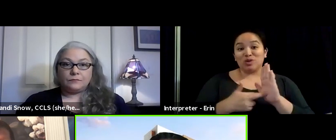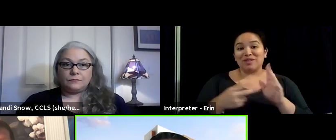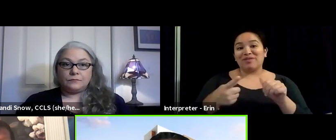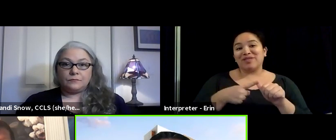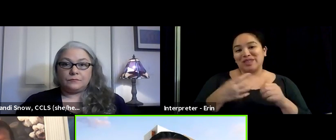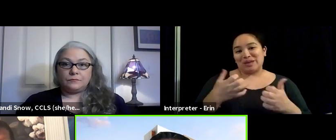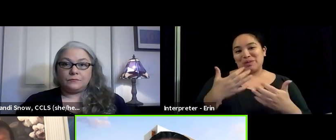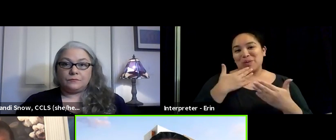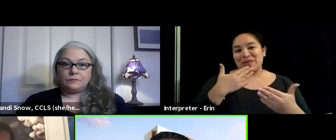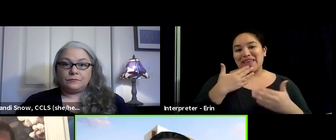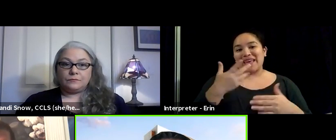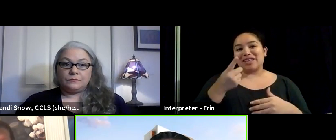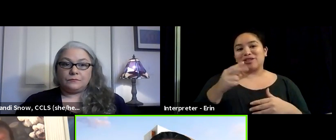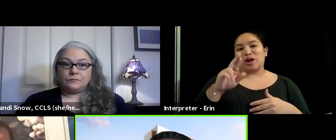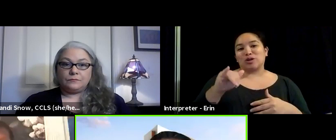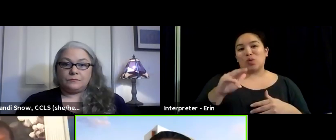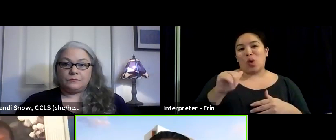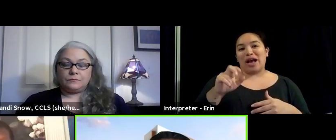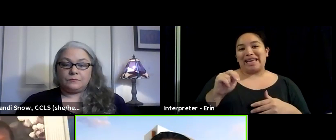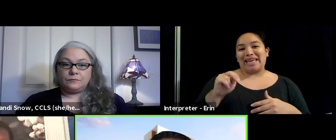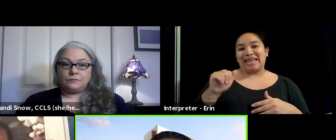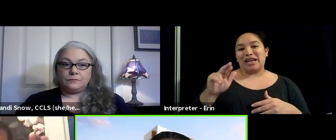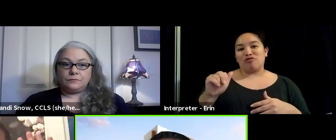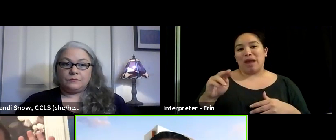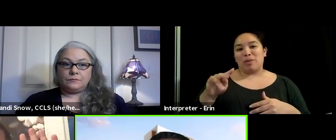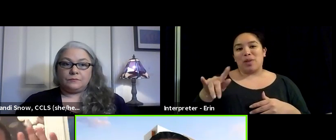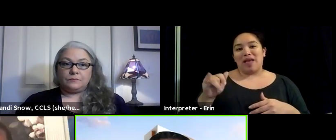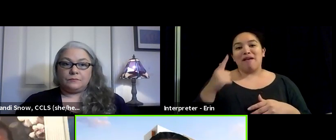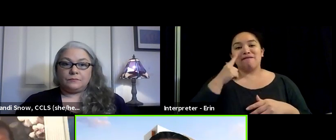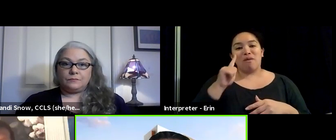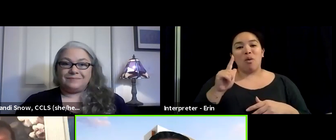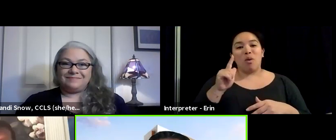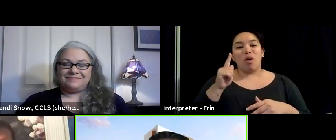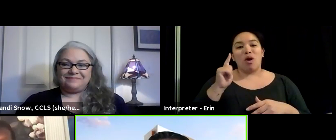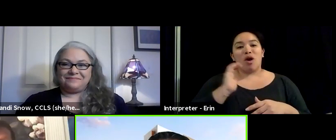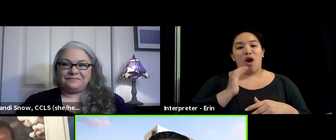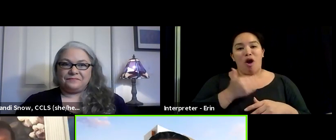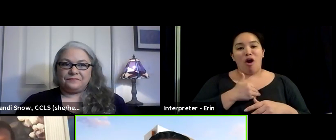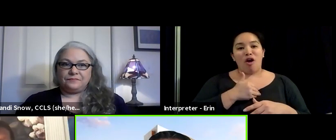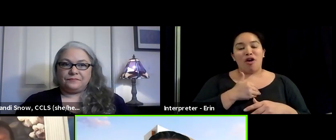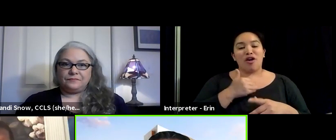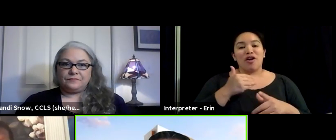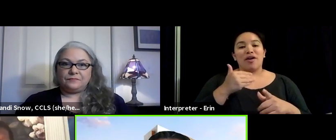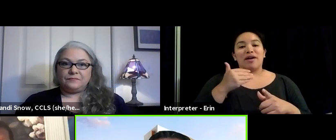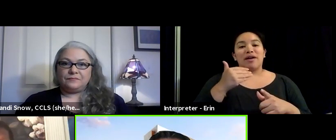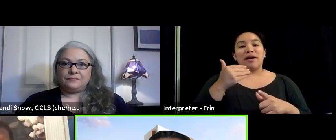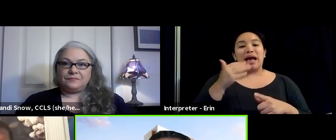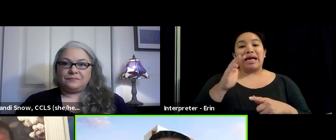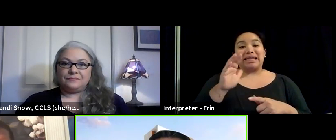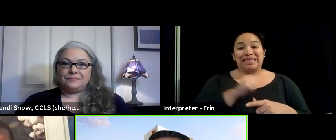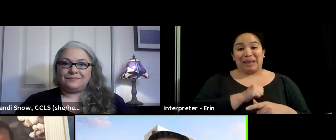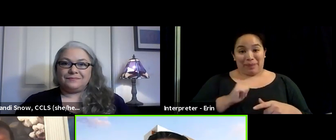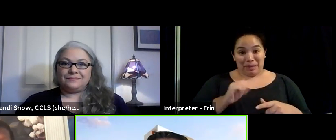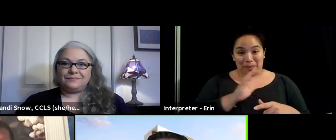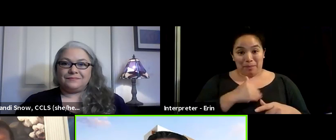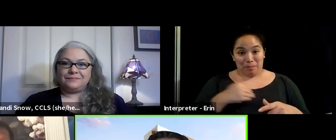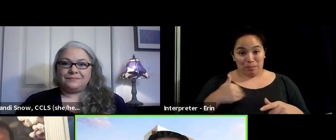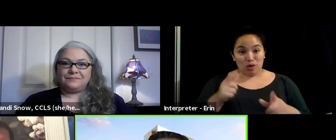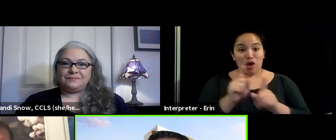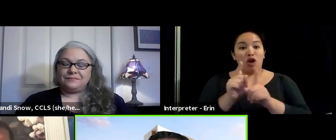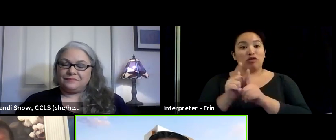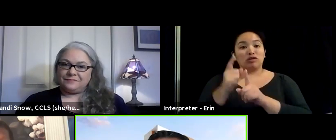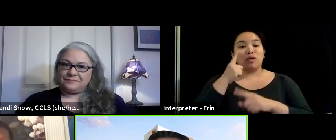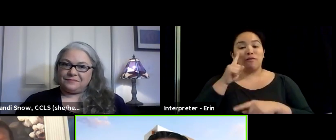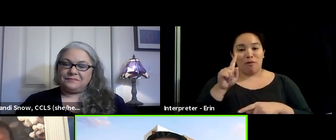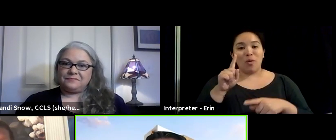thank Dr. Joaquin Arambula, our Assembly member, and Central California Legal Services for joining us today to make this virtual meeting a